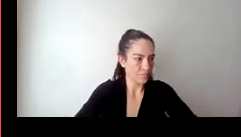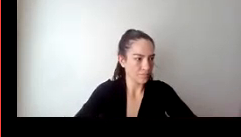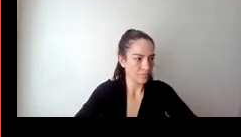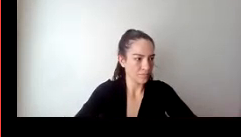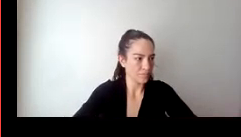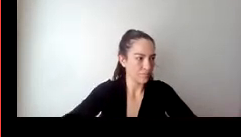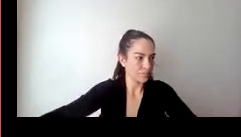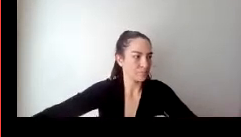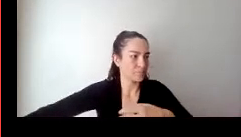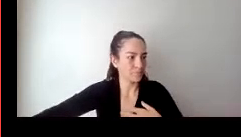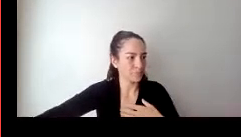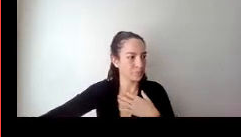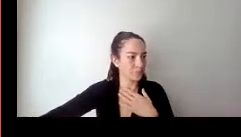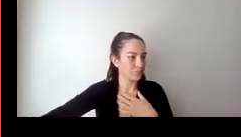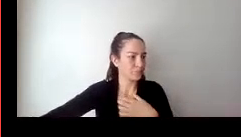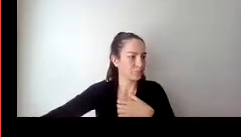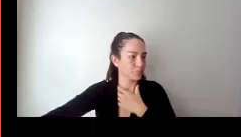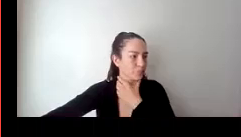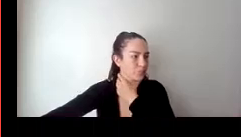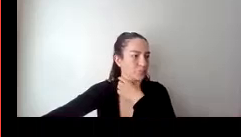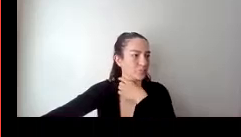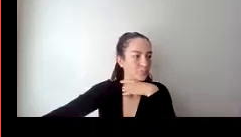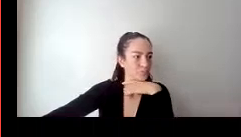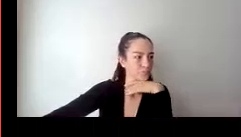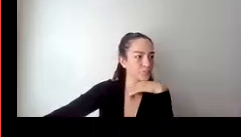All right. So it looks like